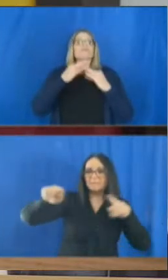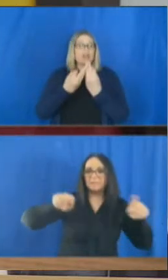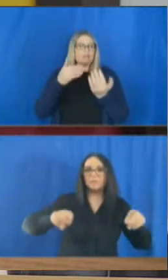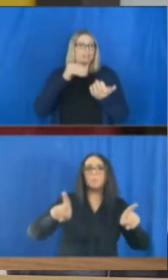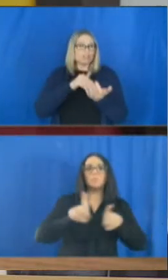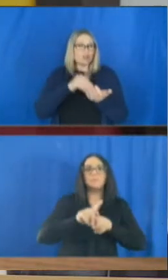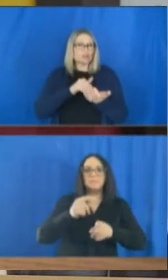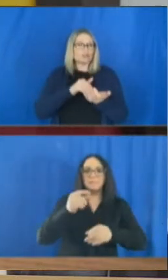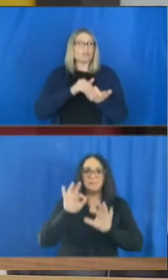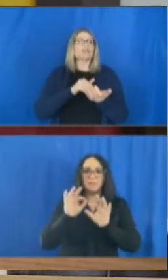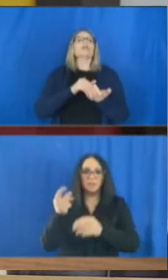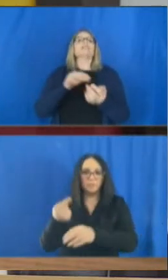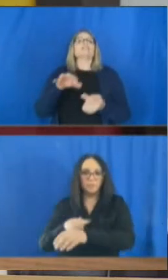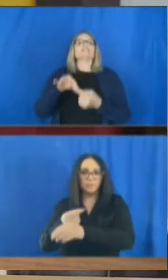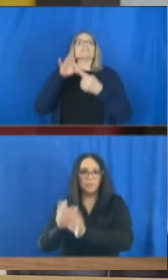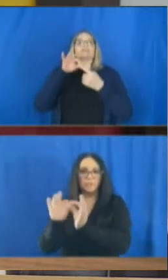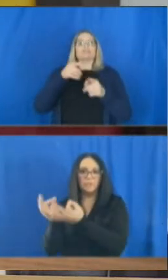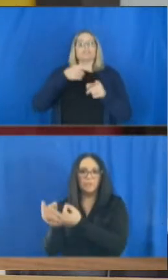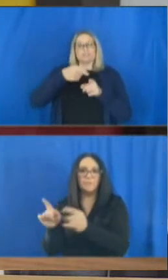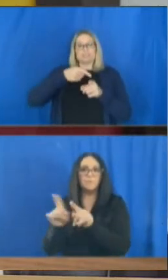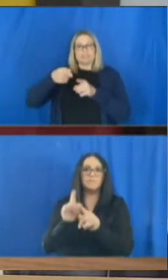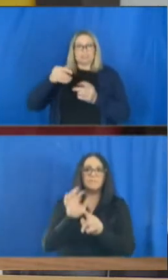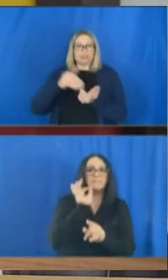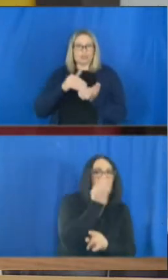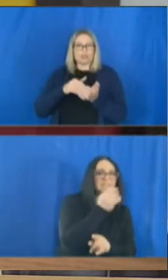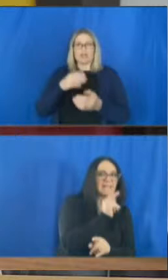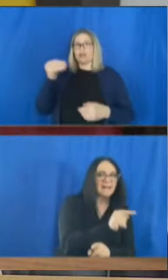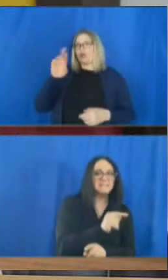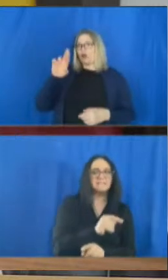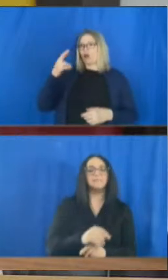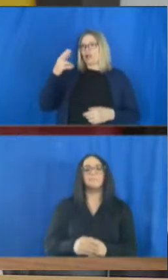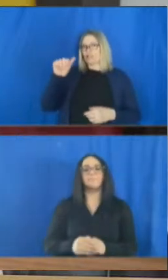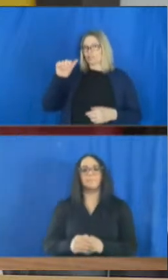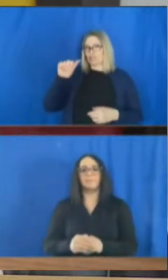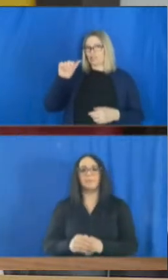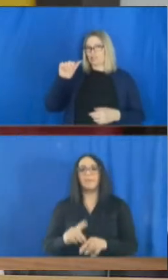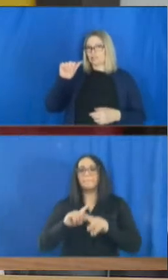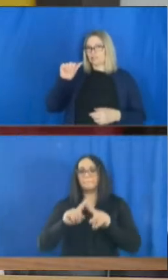respect to who is eligible and who will get it. The goal obviously is